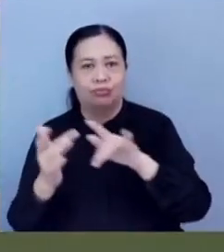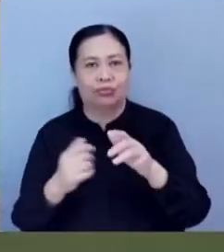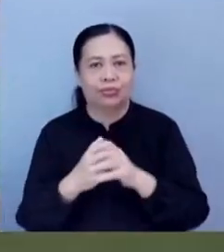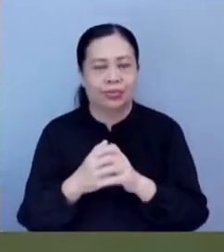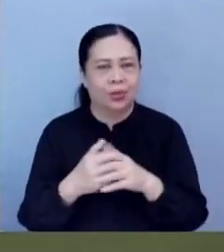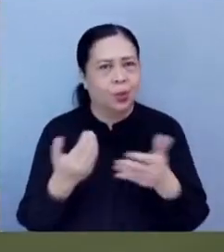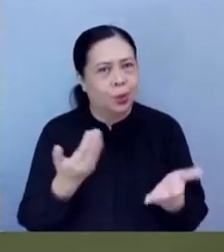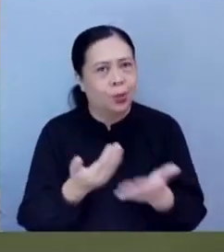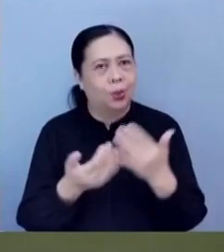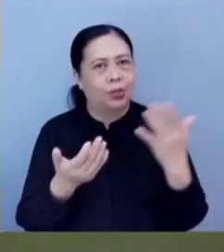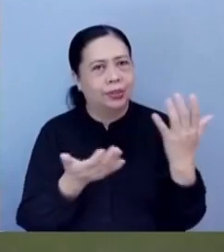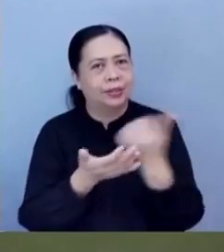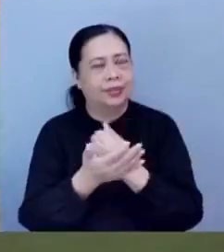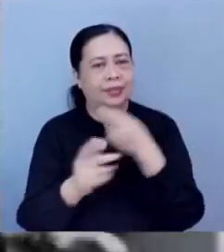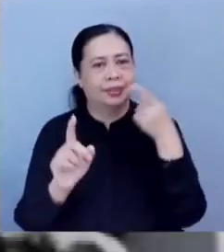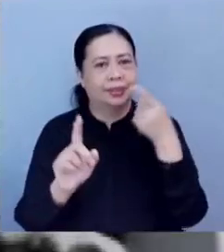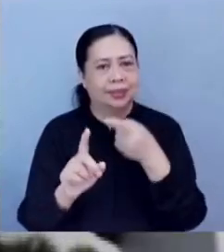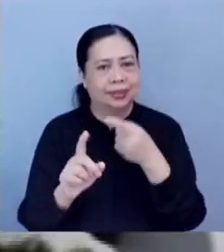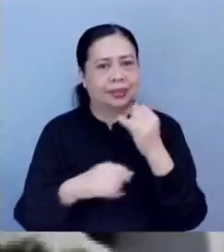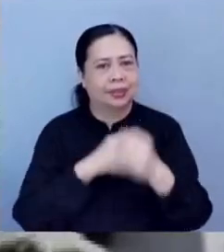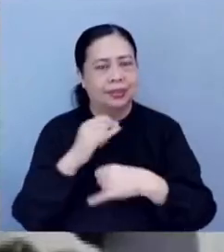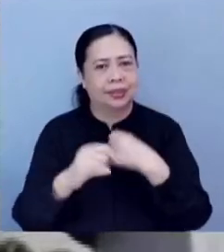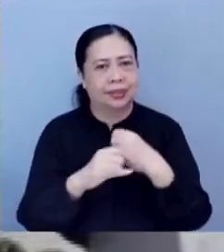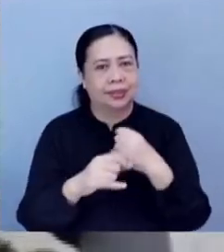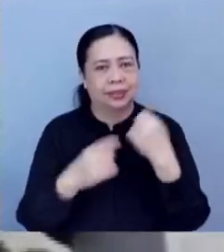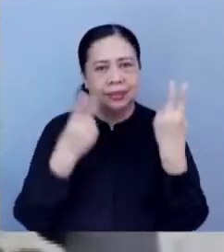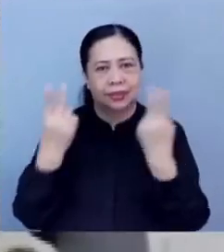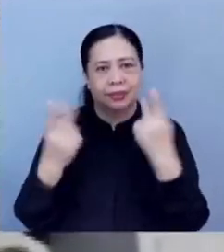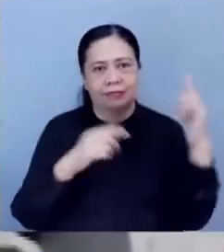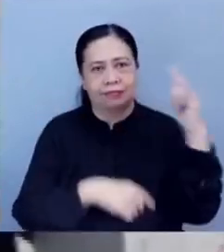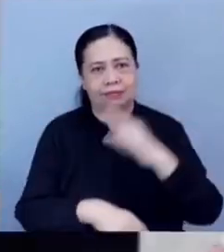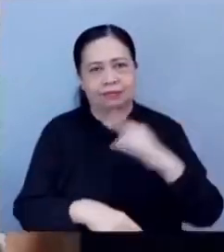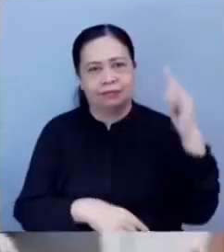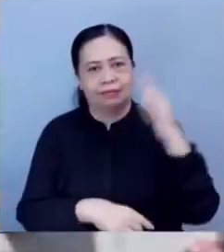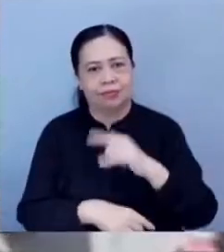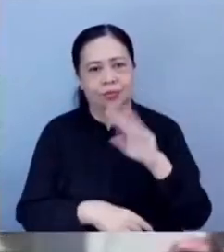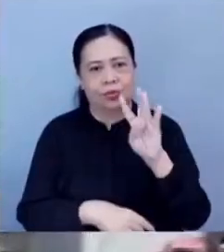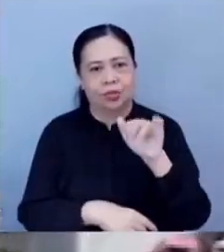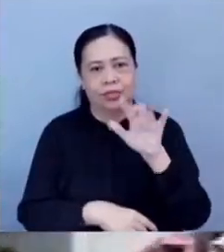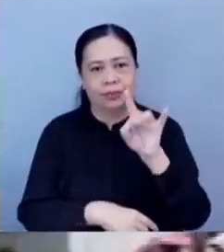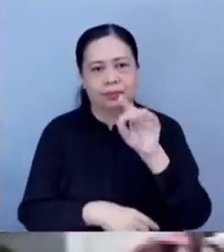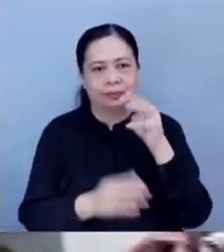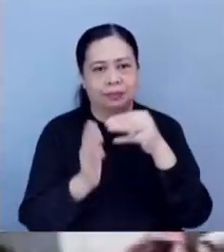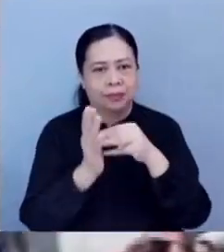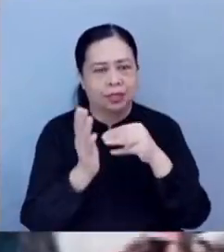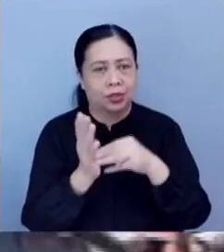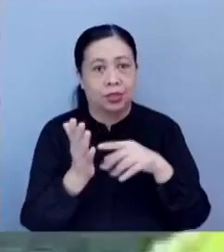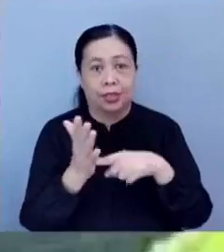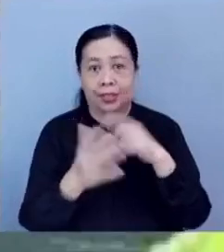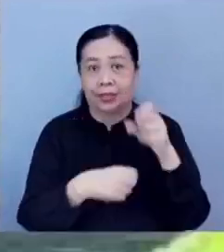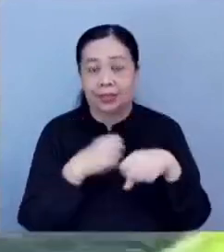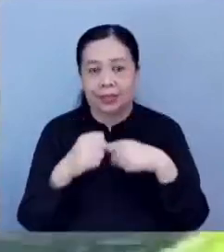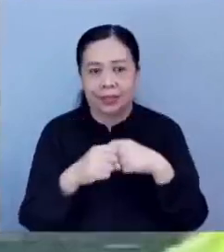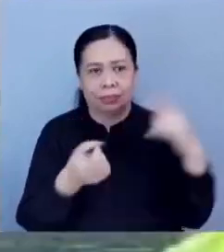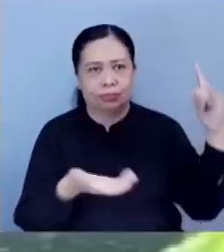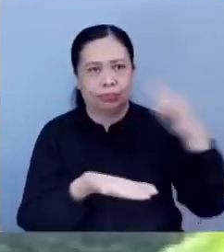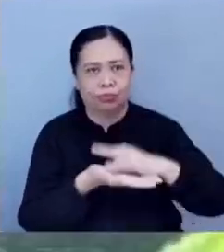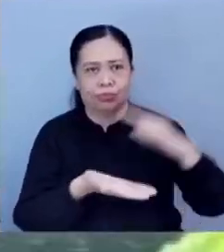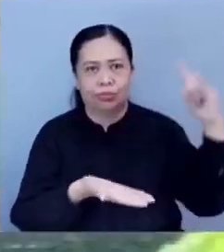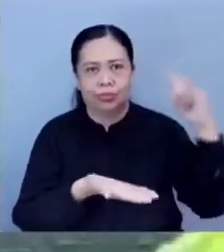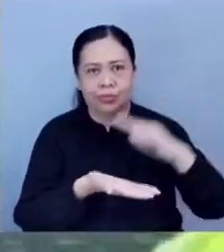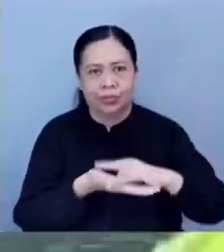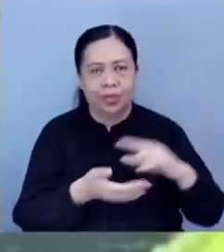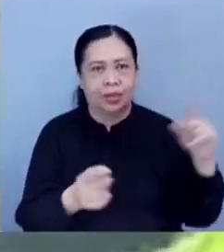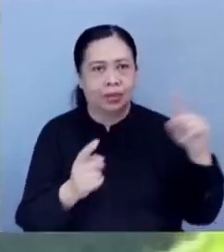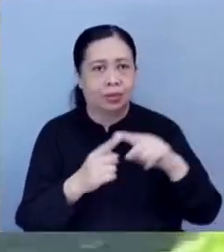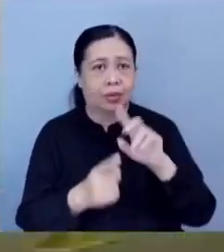to achieving its target international tourist arrivals of 4.8 million for this year, with arrivals now at